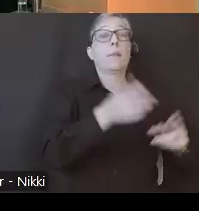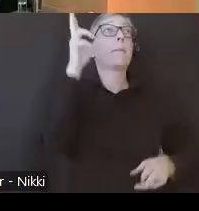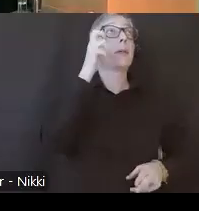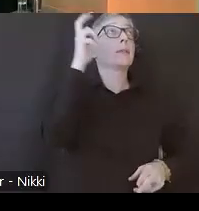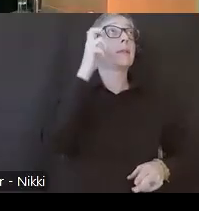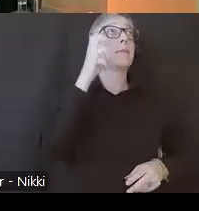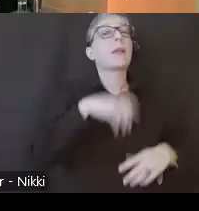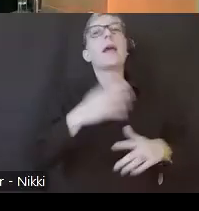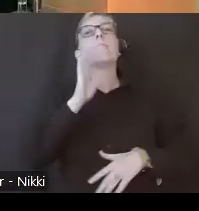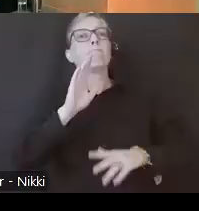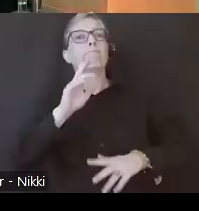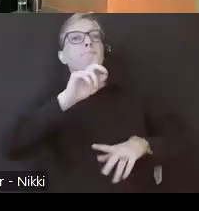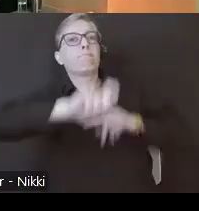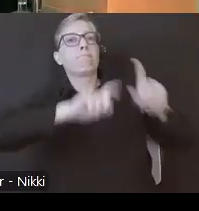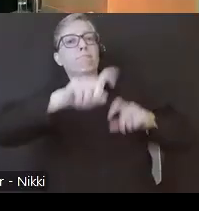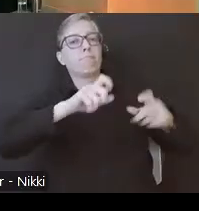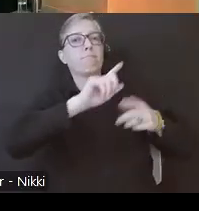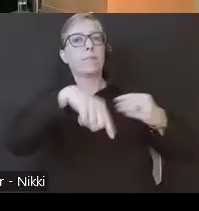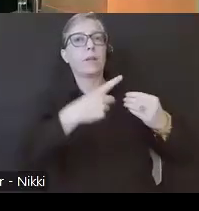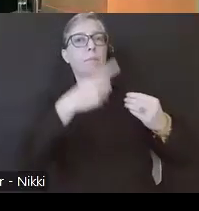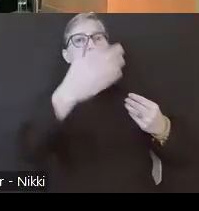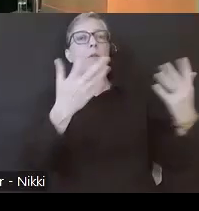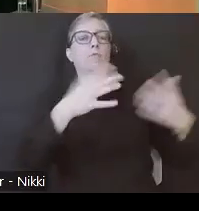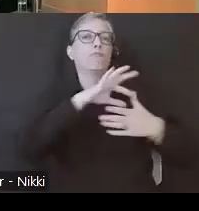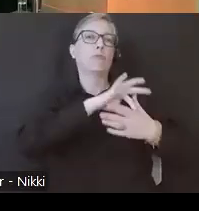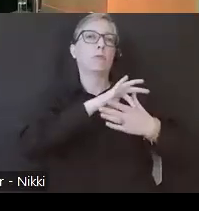assess engagement and also understanding of that content.